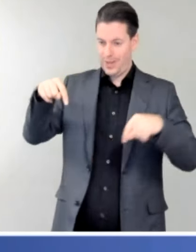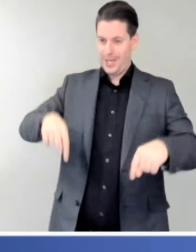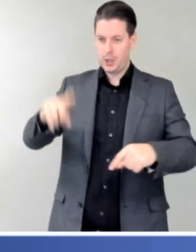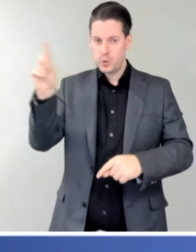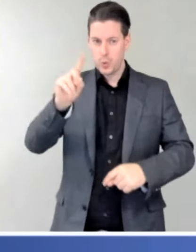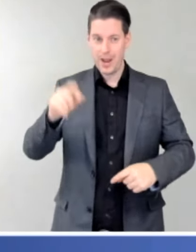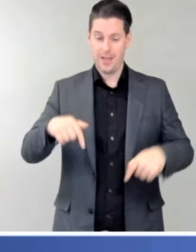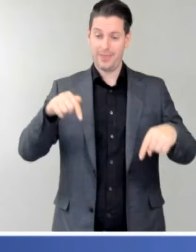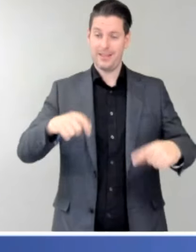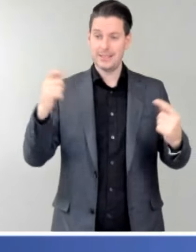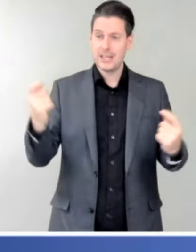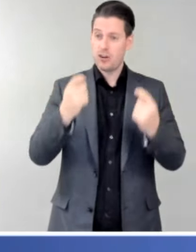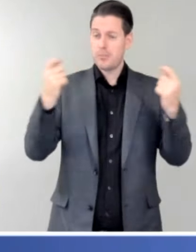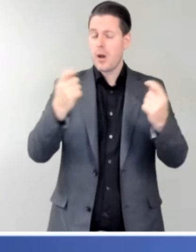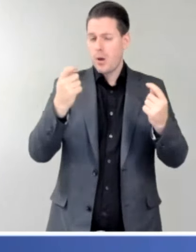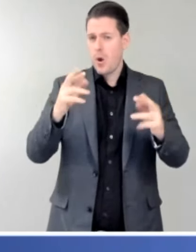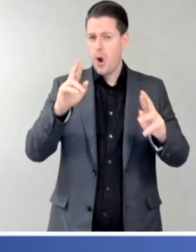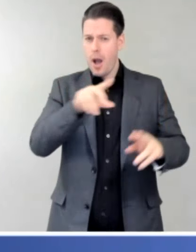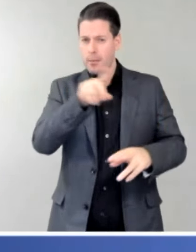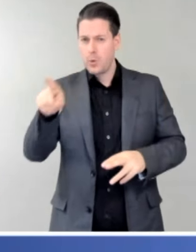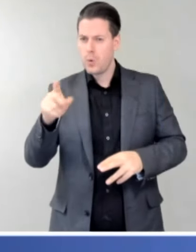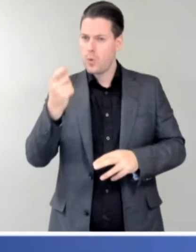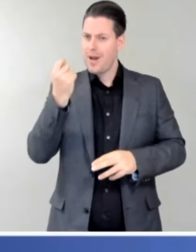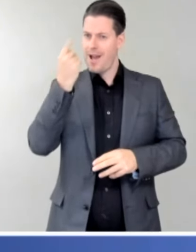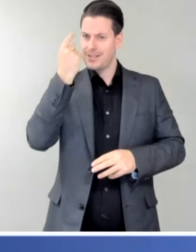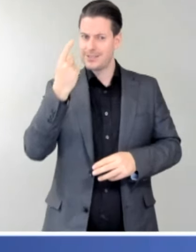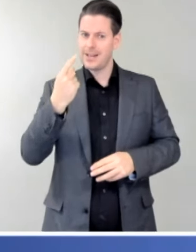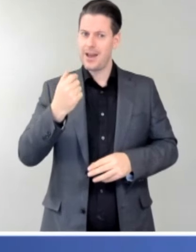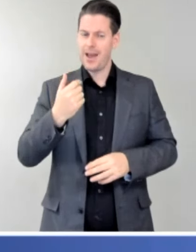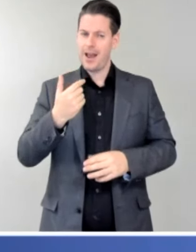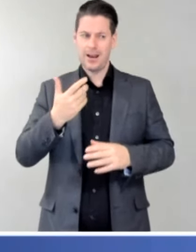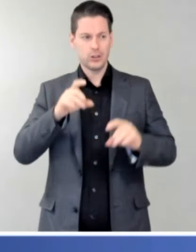the sympathy and kindness of the nation.